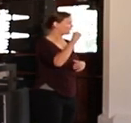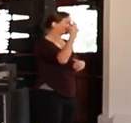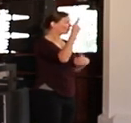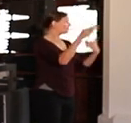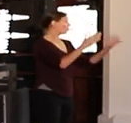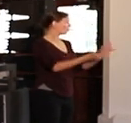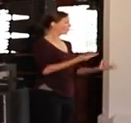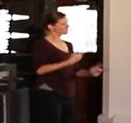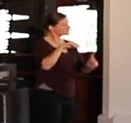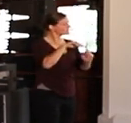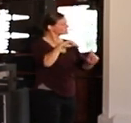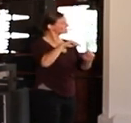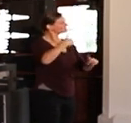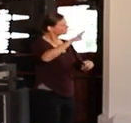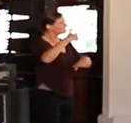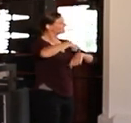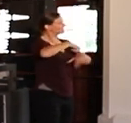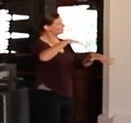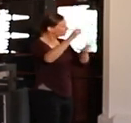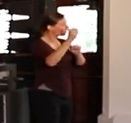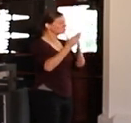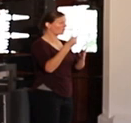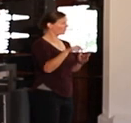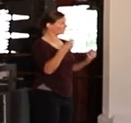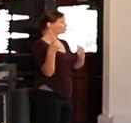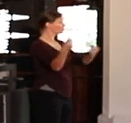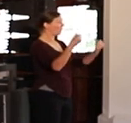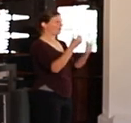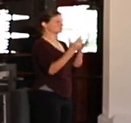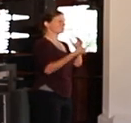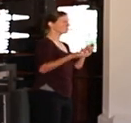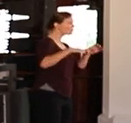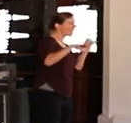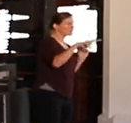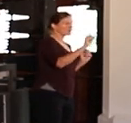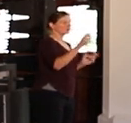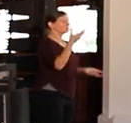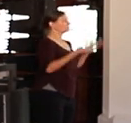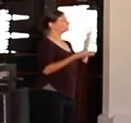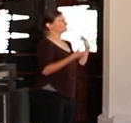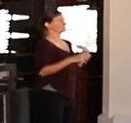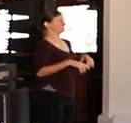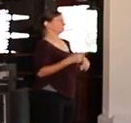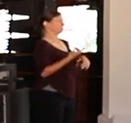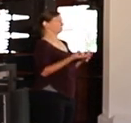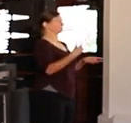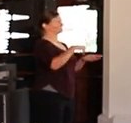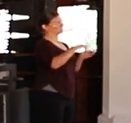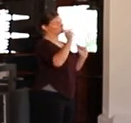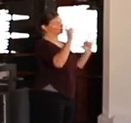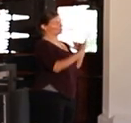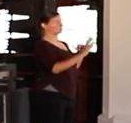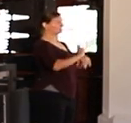whomever saying, okay, it's time to go. Some of you drive, some of you are catching the bus. You probably get up somewhere around